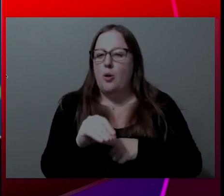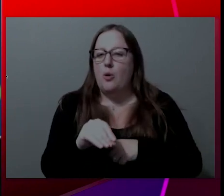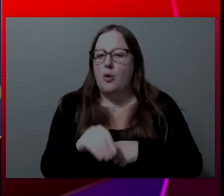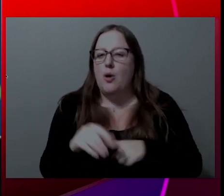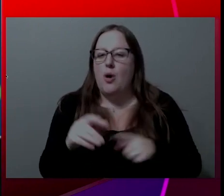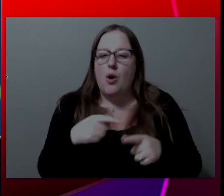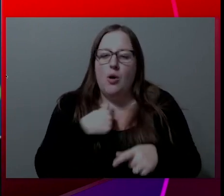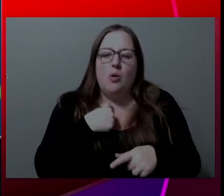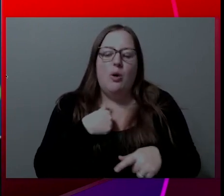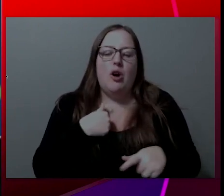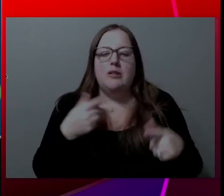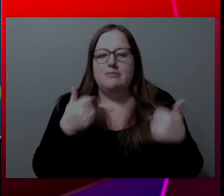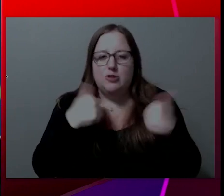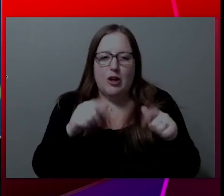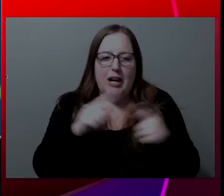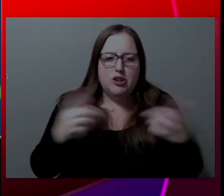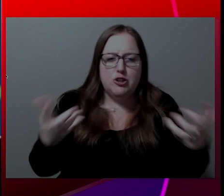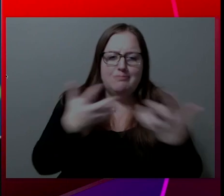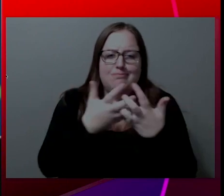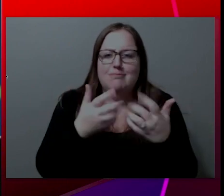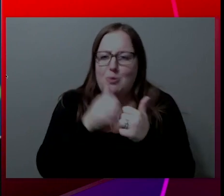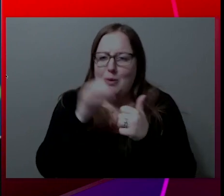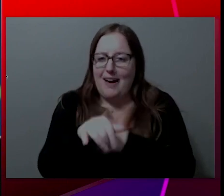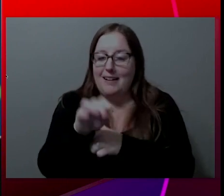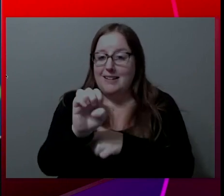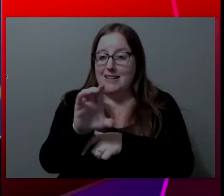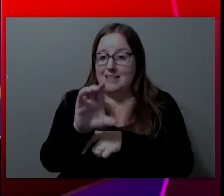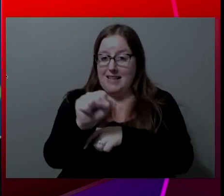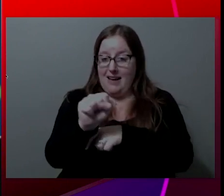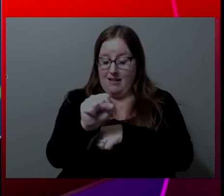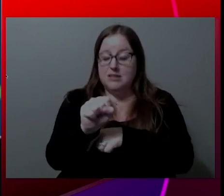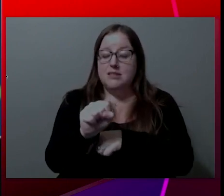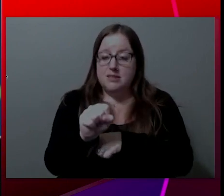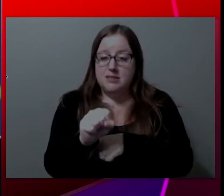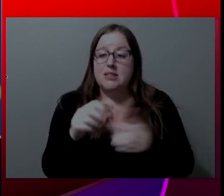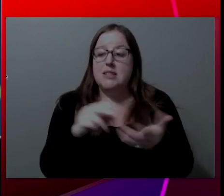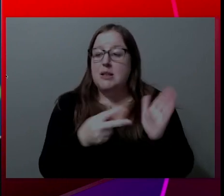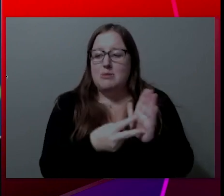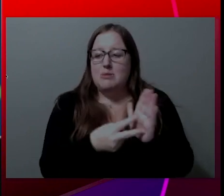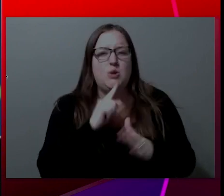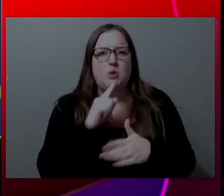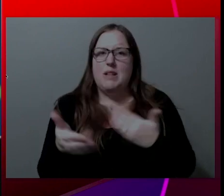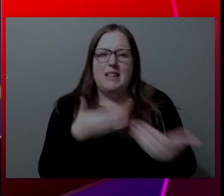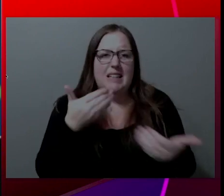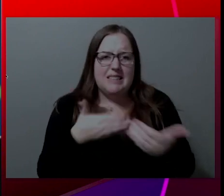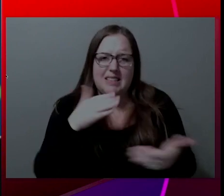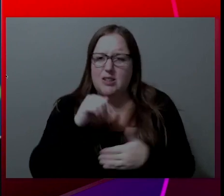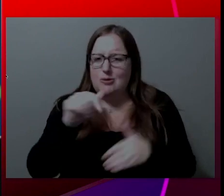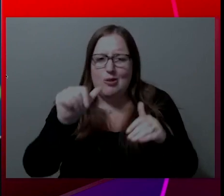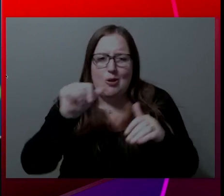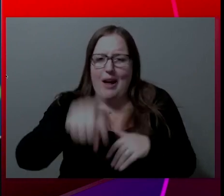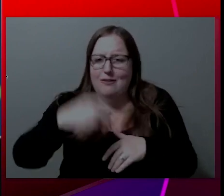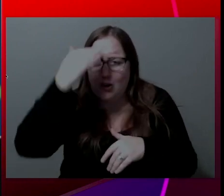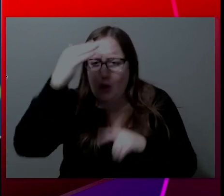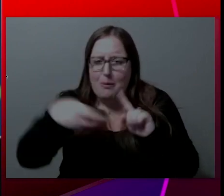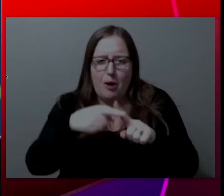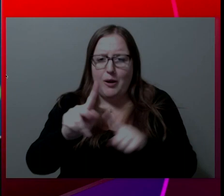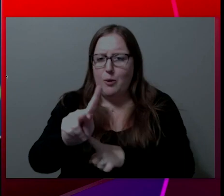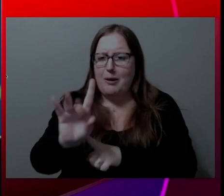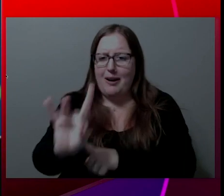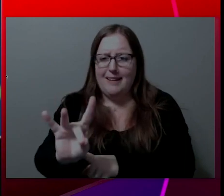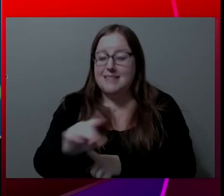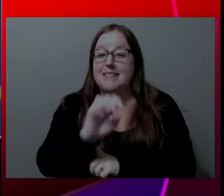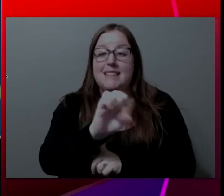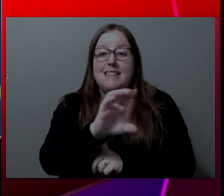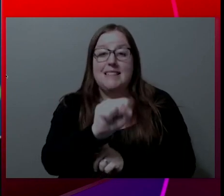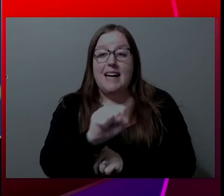into it. Definitely ECS makes it super easy. You don't need to know anything about Kubernetes, even though ECS is kind of like